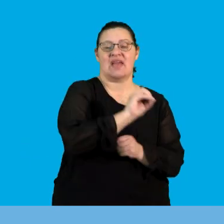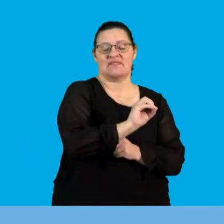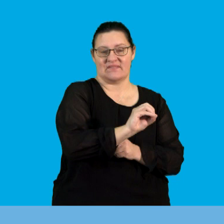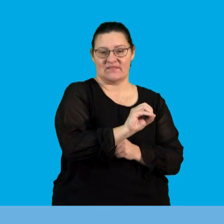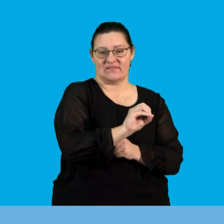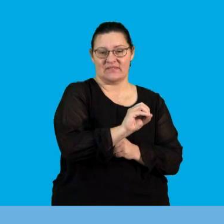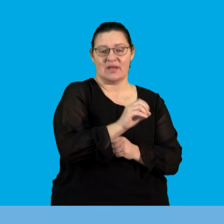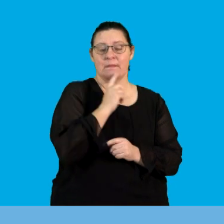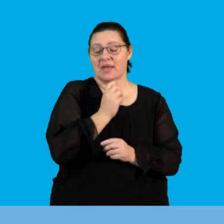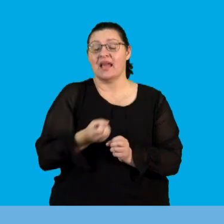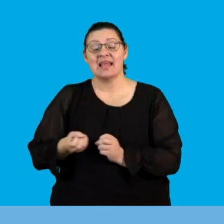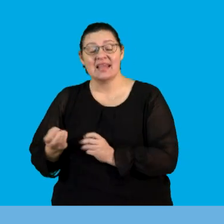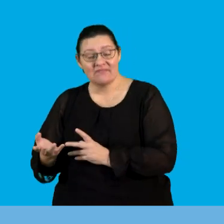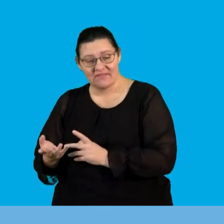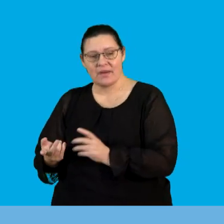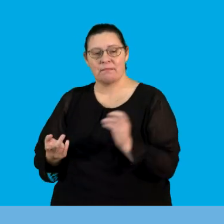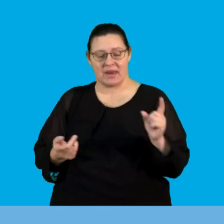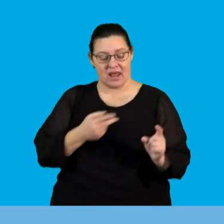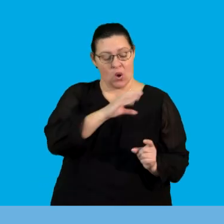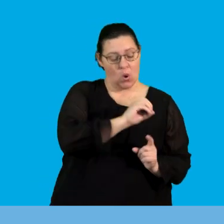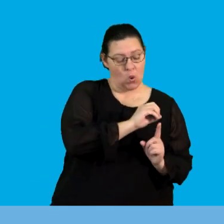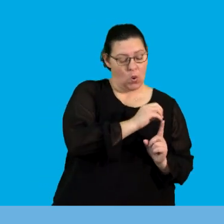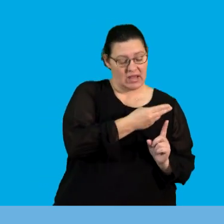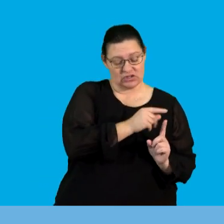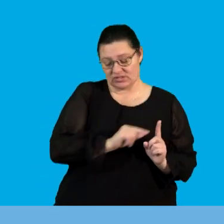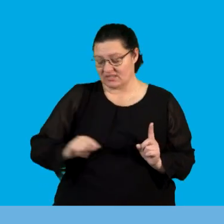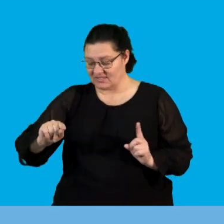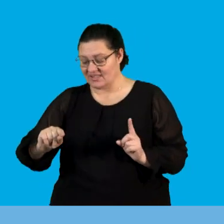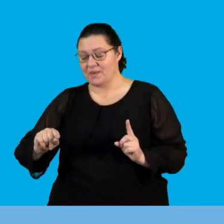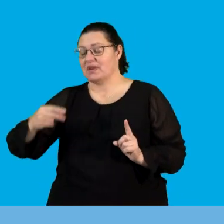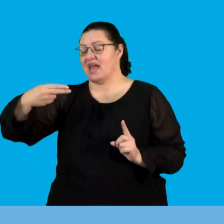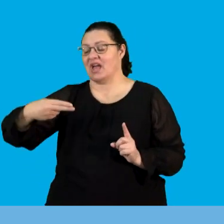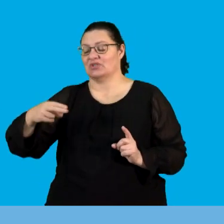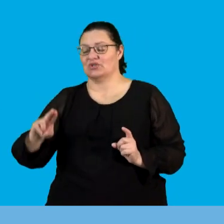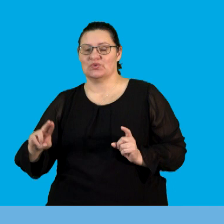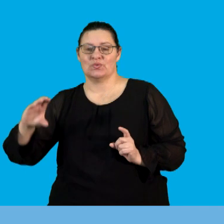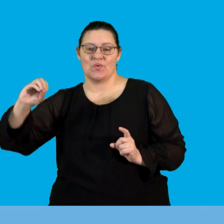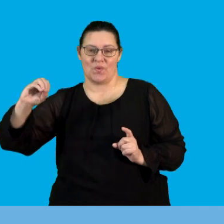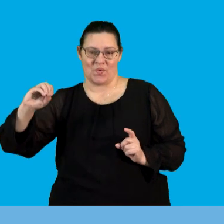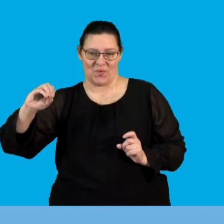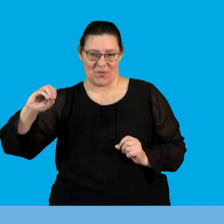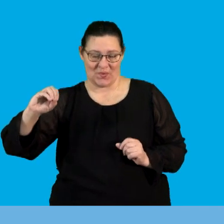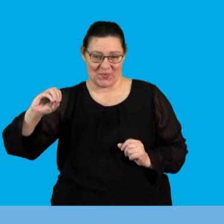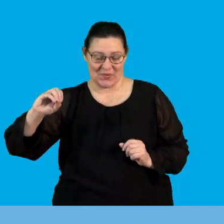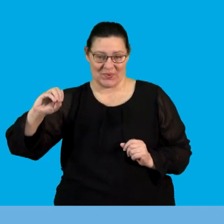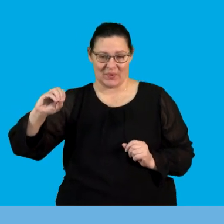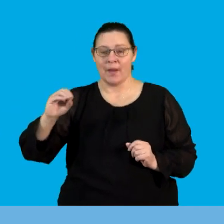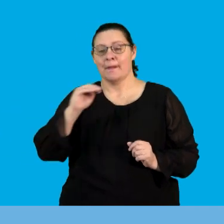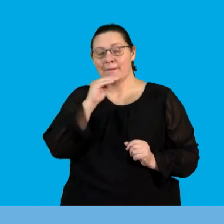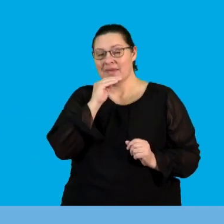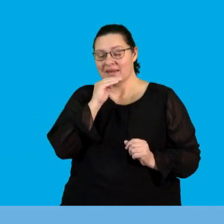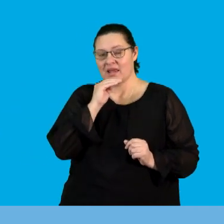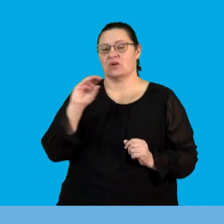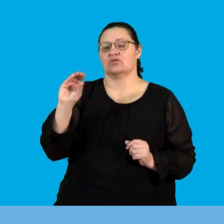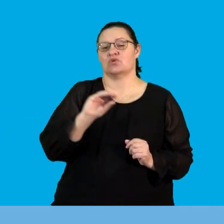where the H is going to be given off from the acid to react with the OH to form the H2O. So